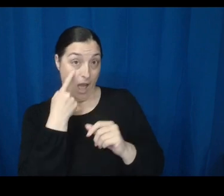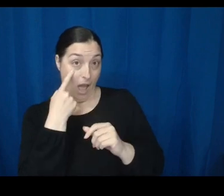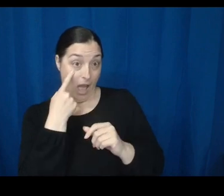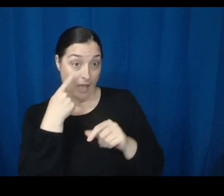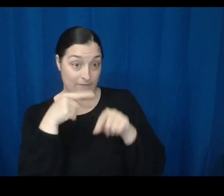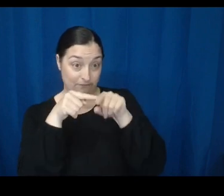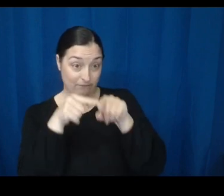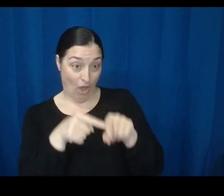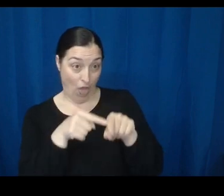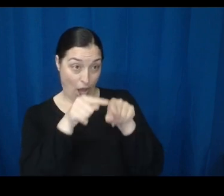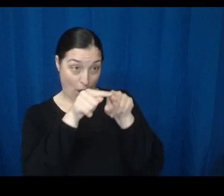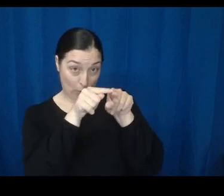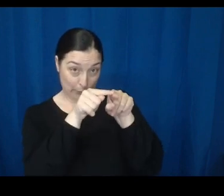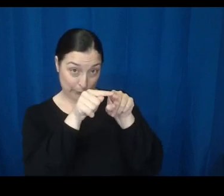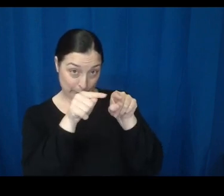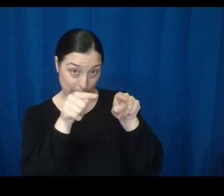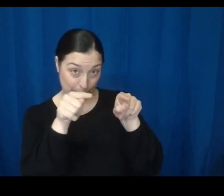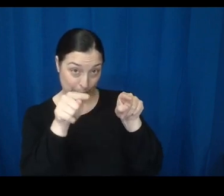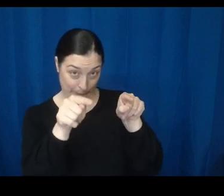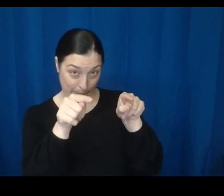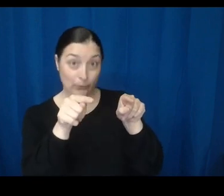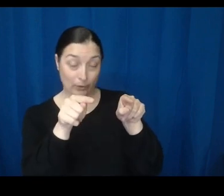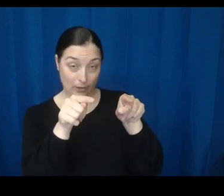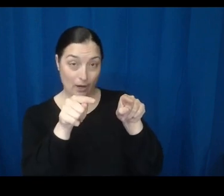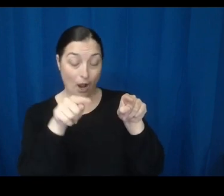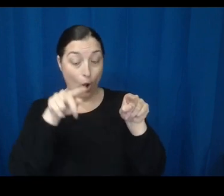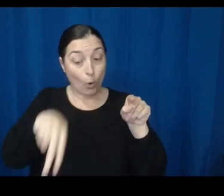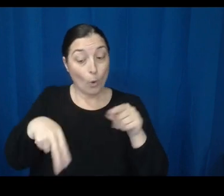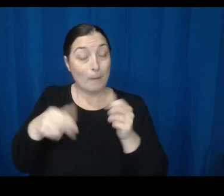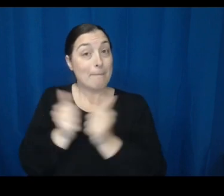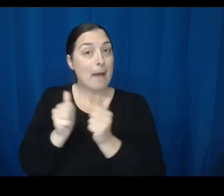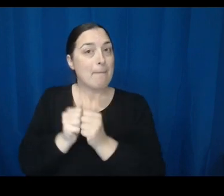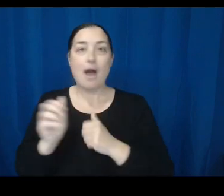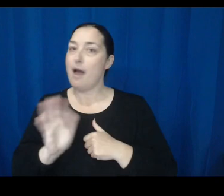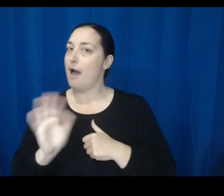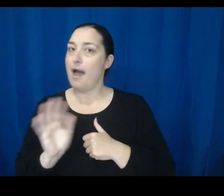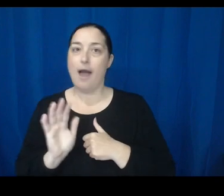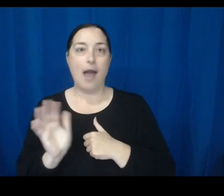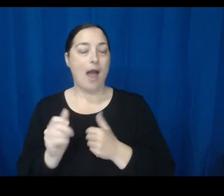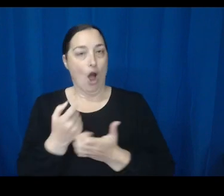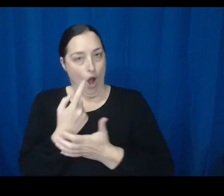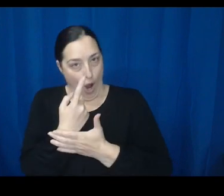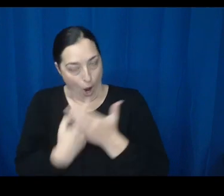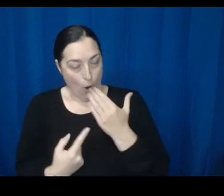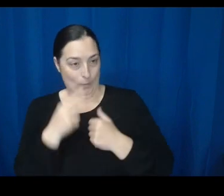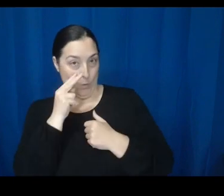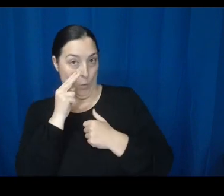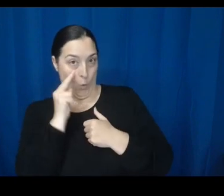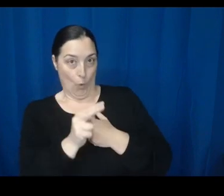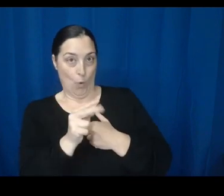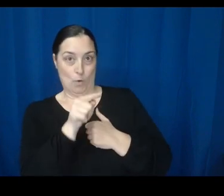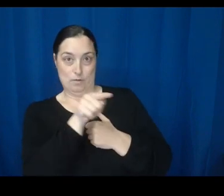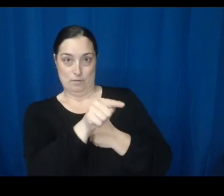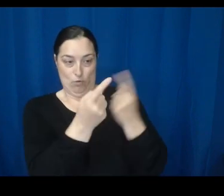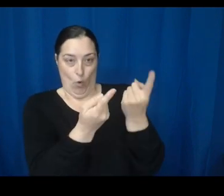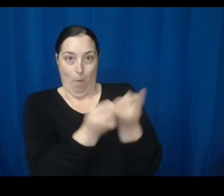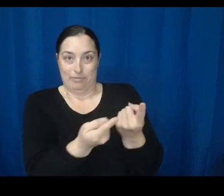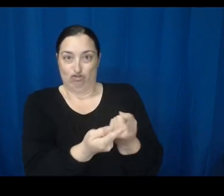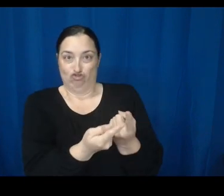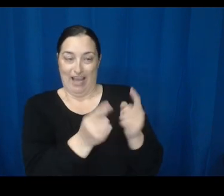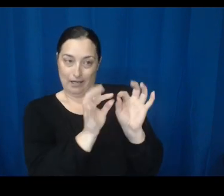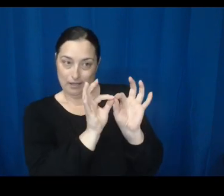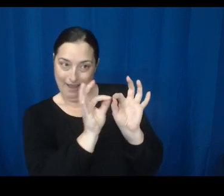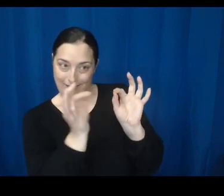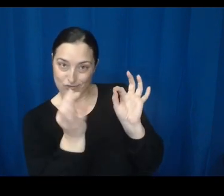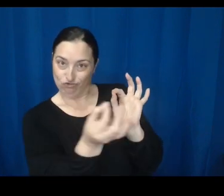edge and not looking at the paper at all, but looking totally at the object. We're going